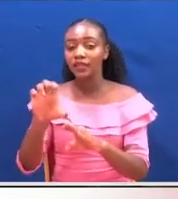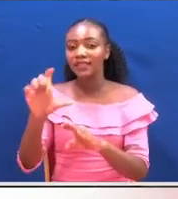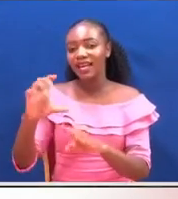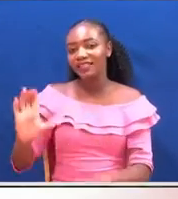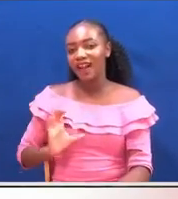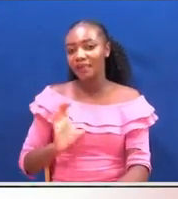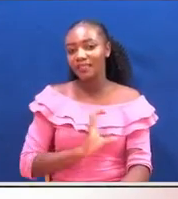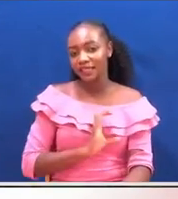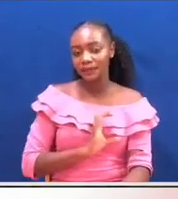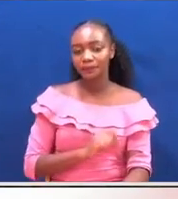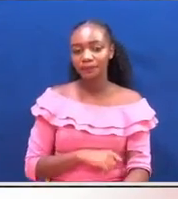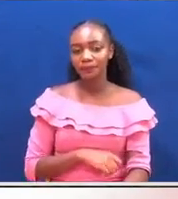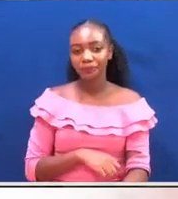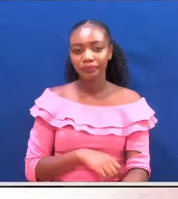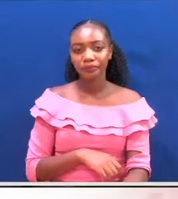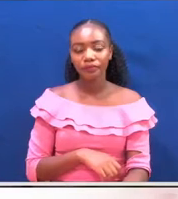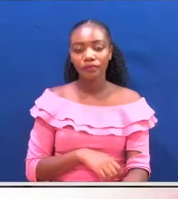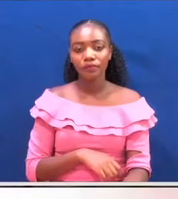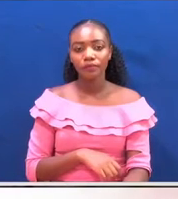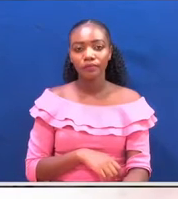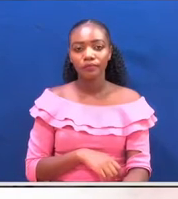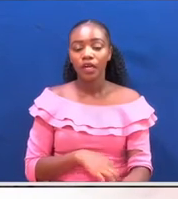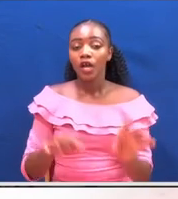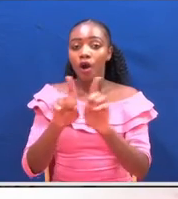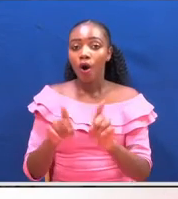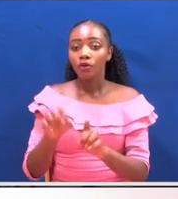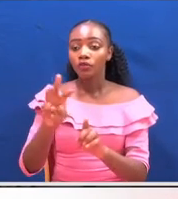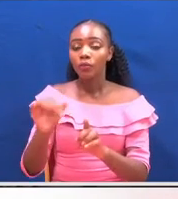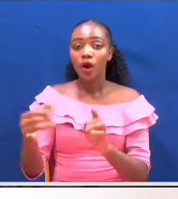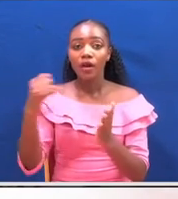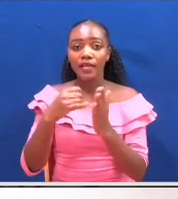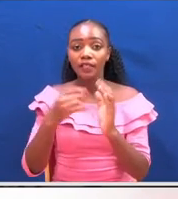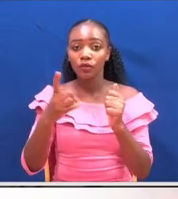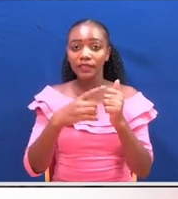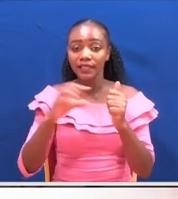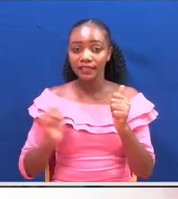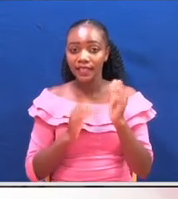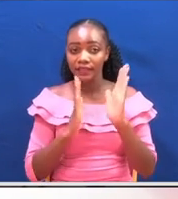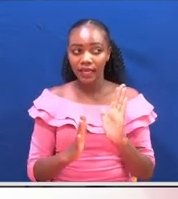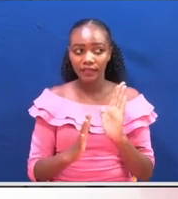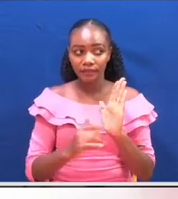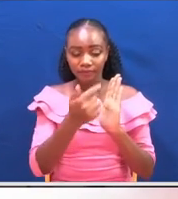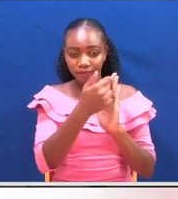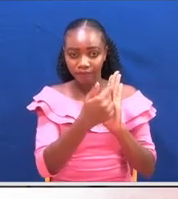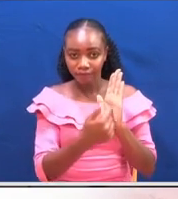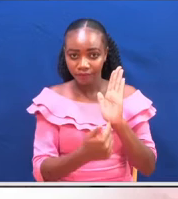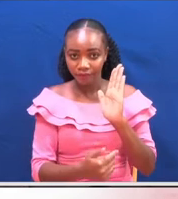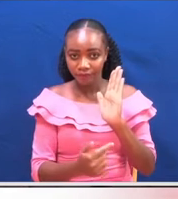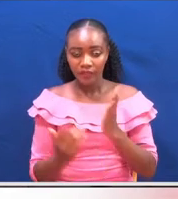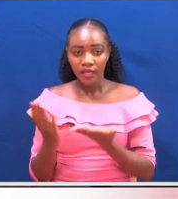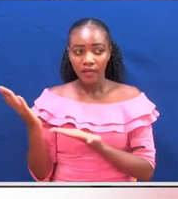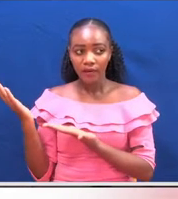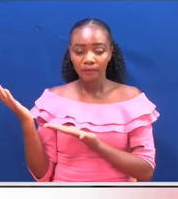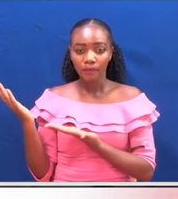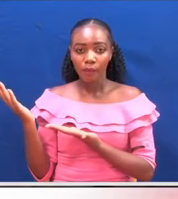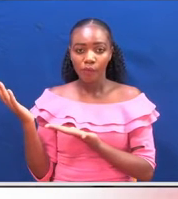Committee. The matter is in the pocket. Mwaura is among six senators, Mary Senator, Falhada Iman, Naomi